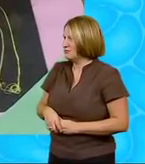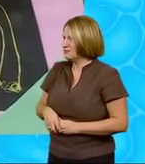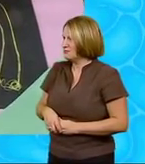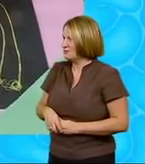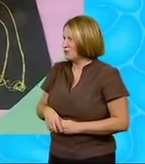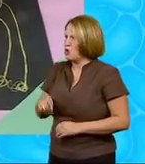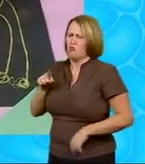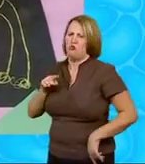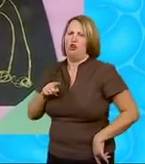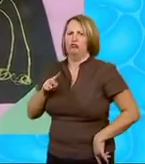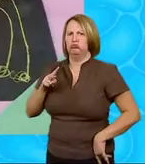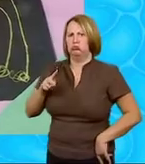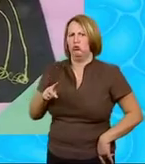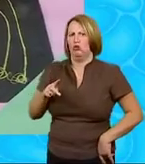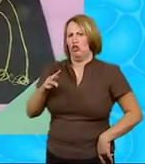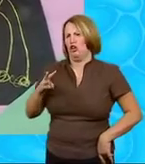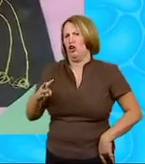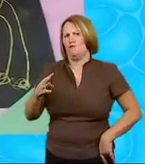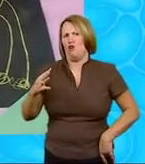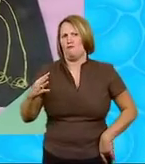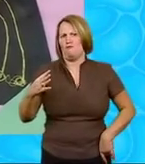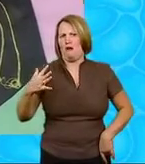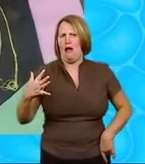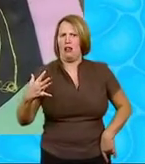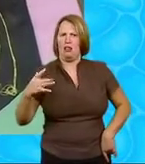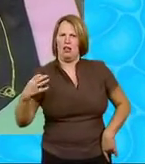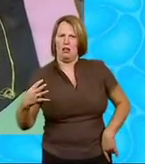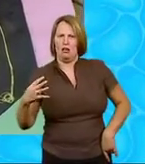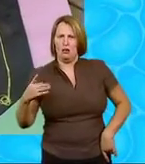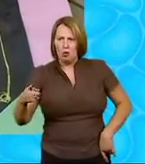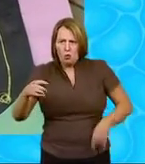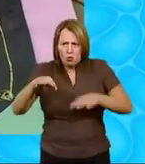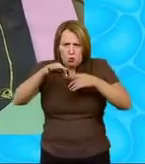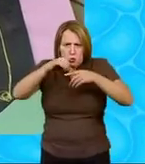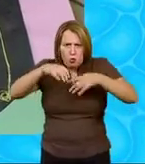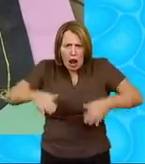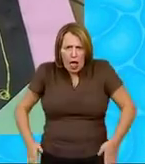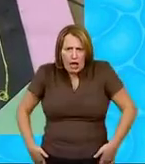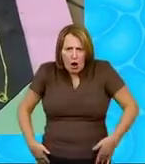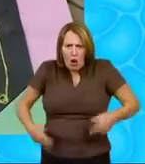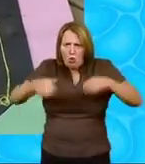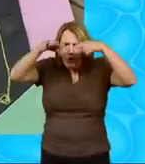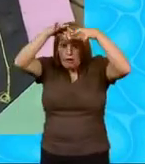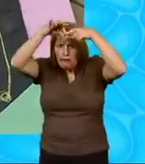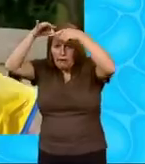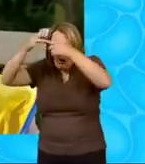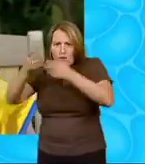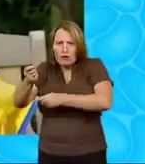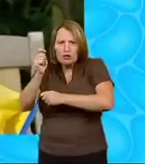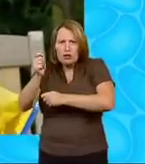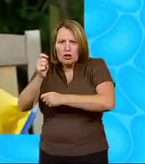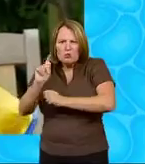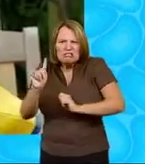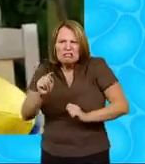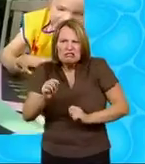One, two, three. Four. Legs they are. Or washing lines. Or fishing rods. What are they, Emily?